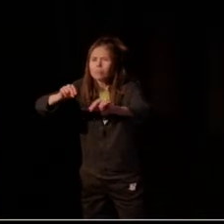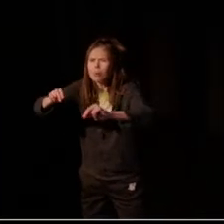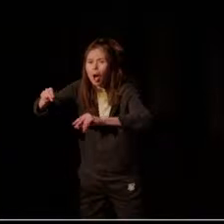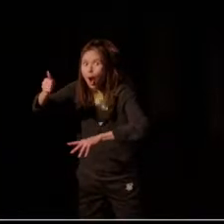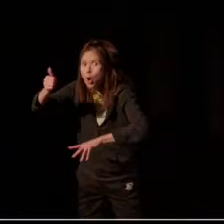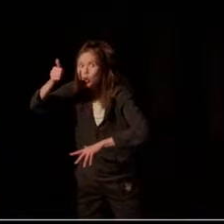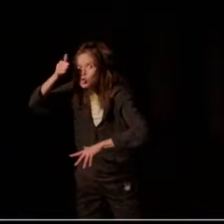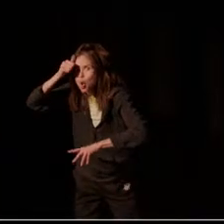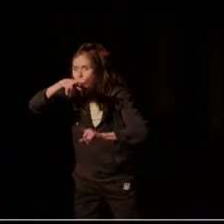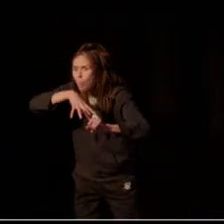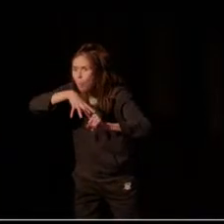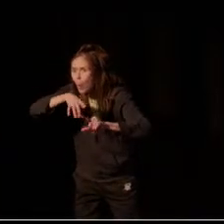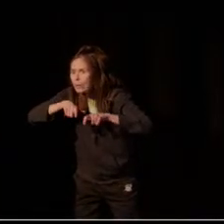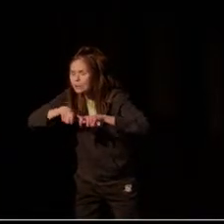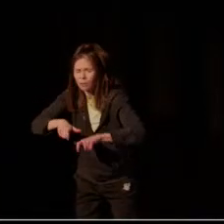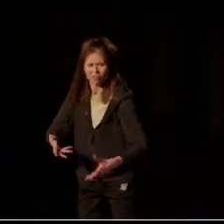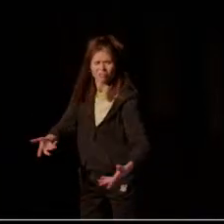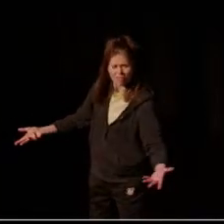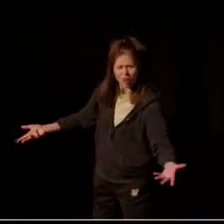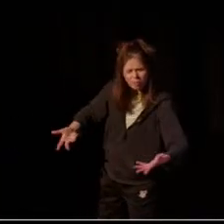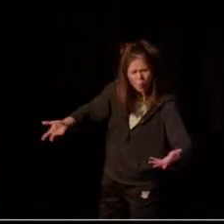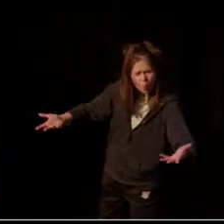stays here longer. Huh?